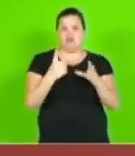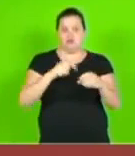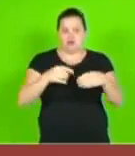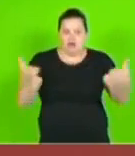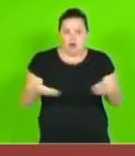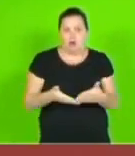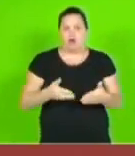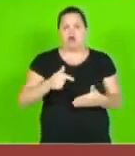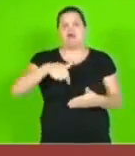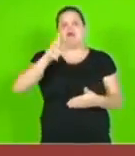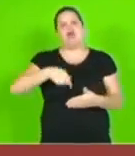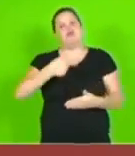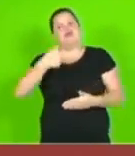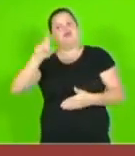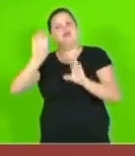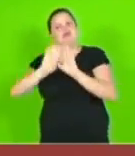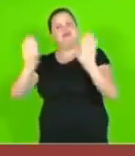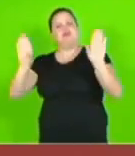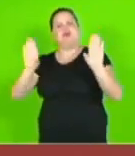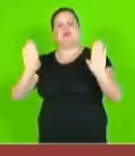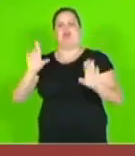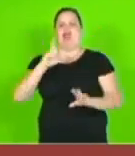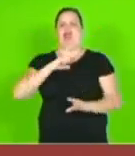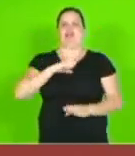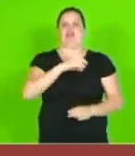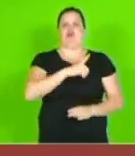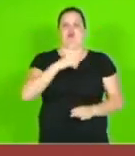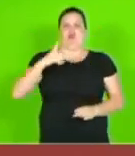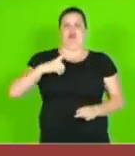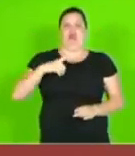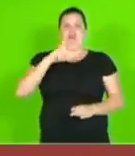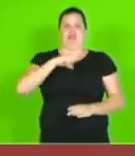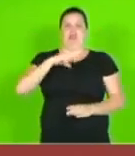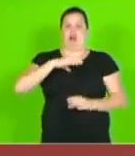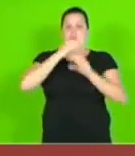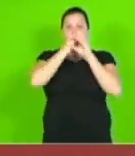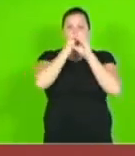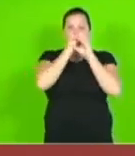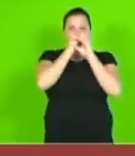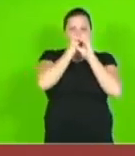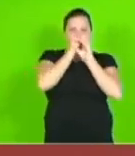And then someone asked, what if Jesus comes right now?